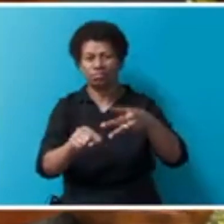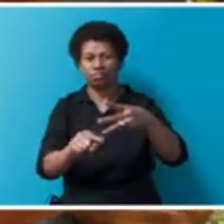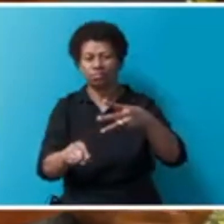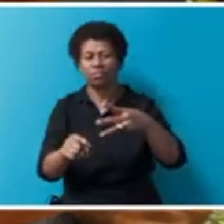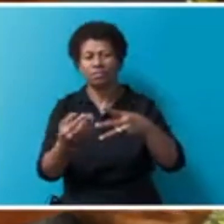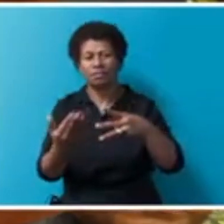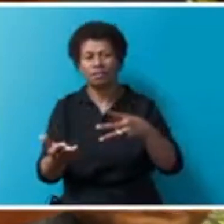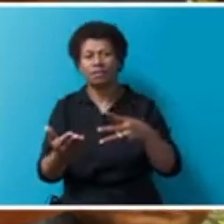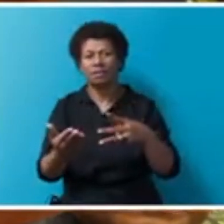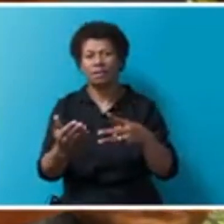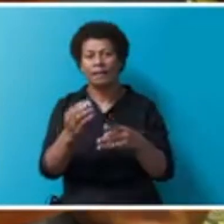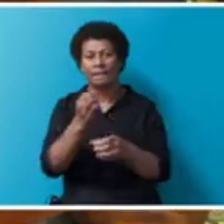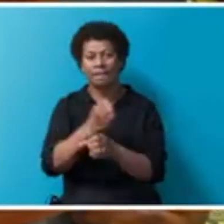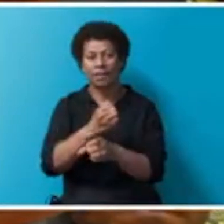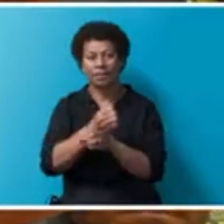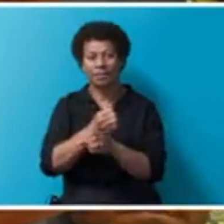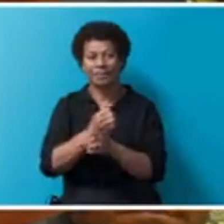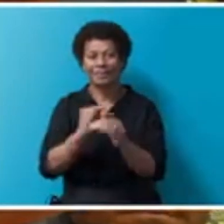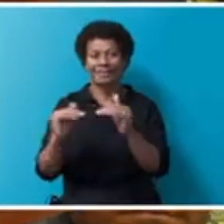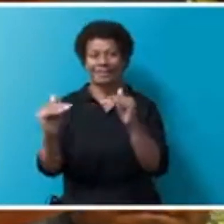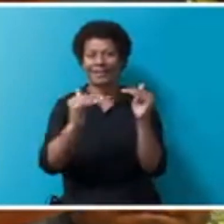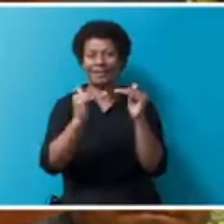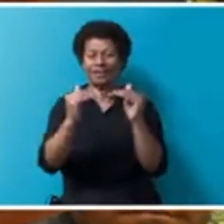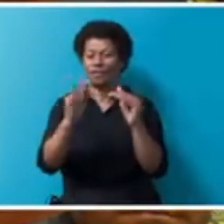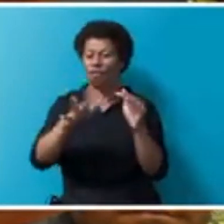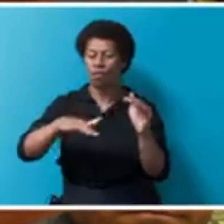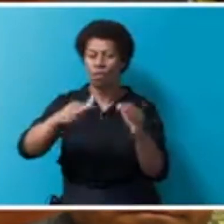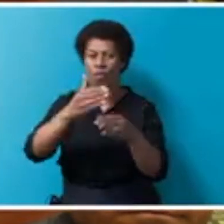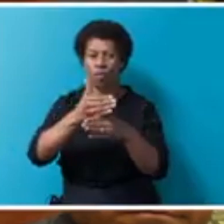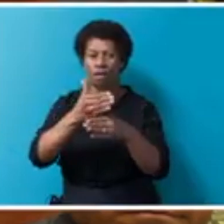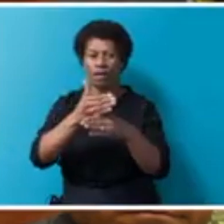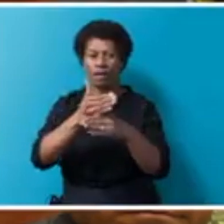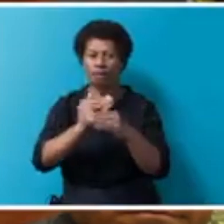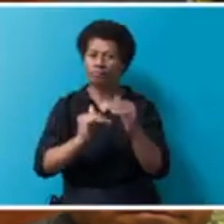employment standards for workers. Mr. Speaker, sir,